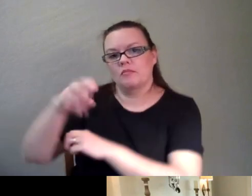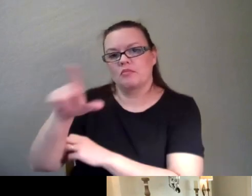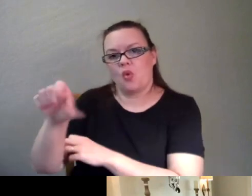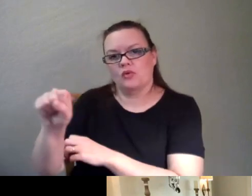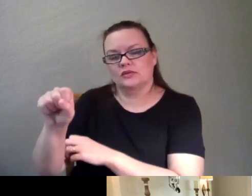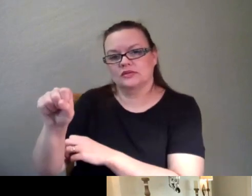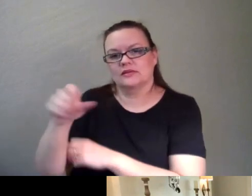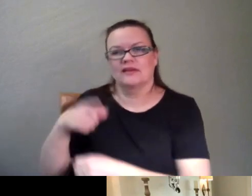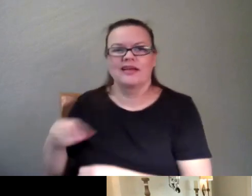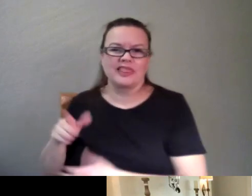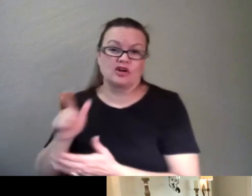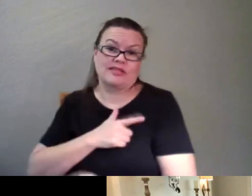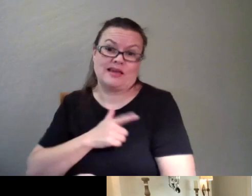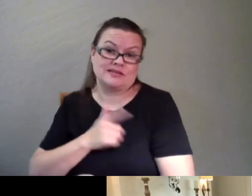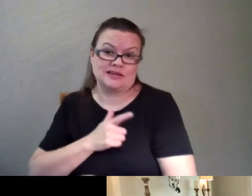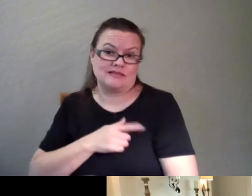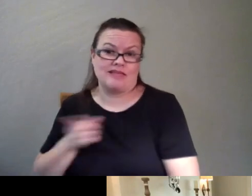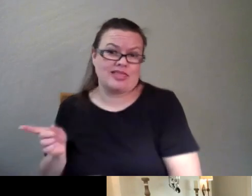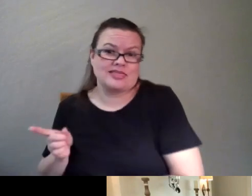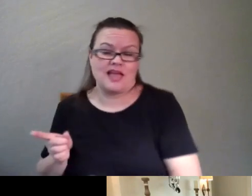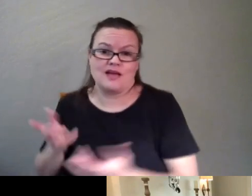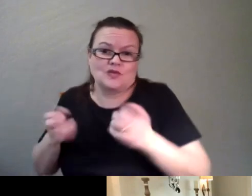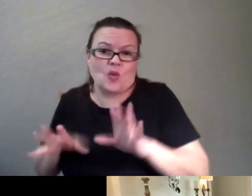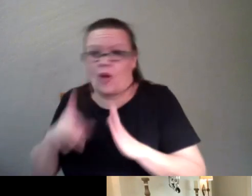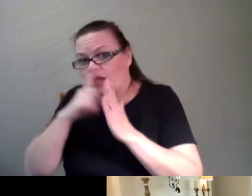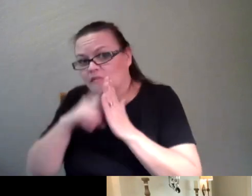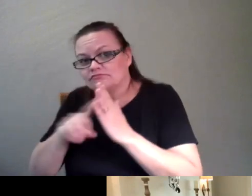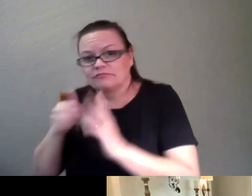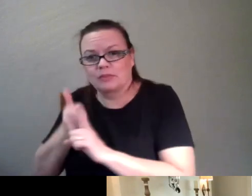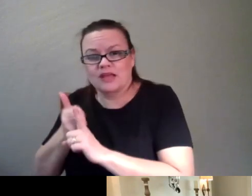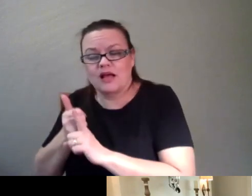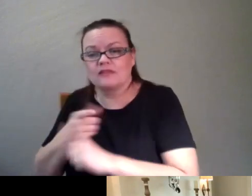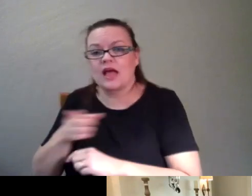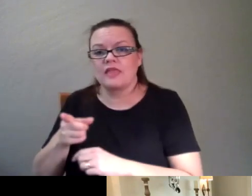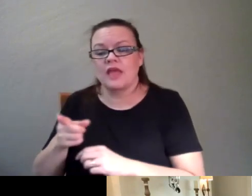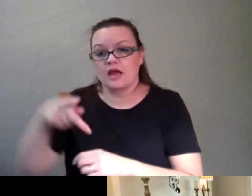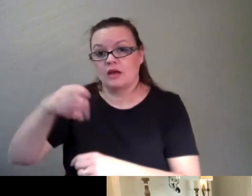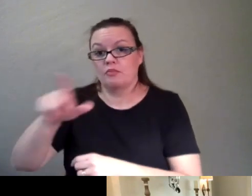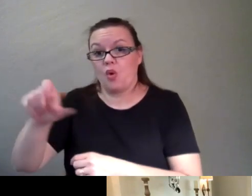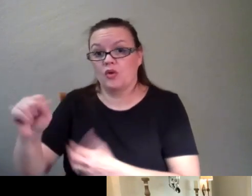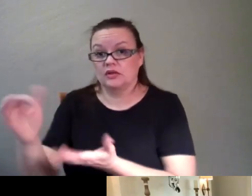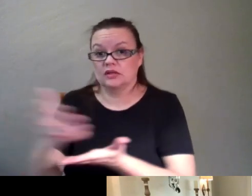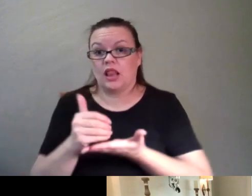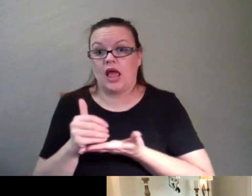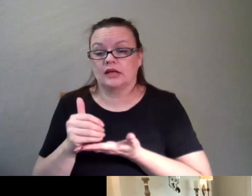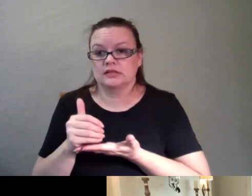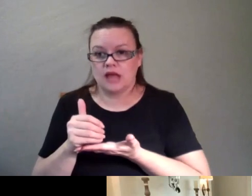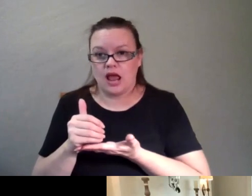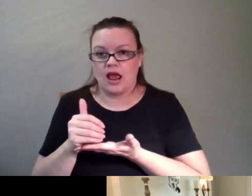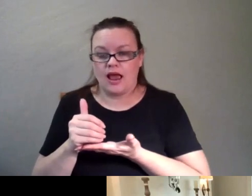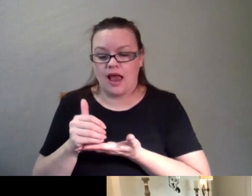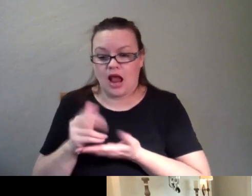them get lazy and they want to use the polling to as an excuse for why they're writing a certain